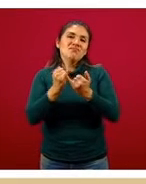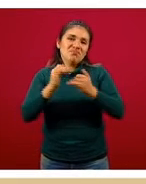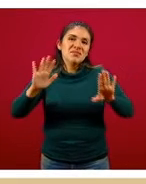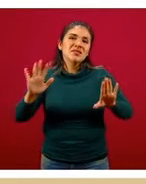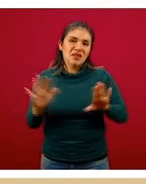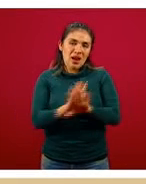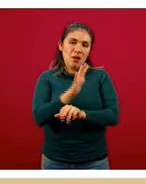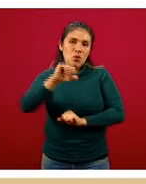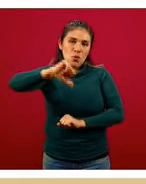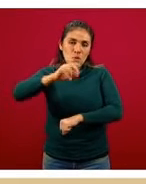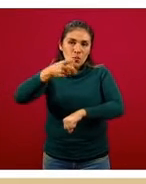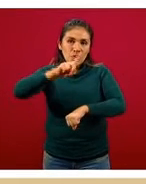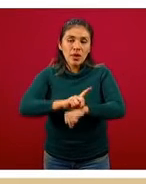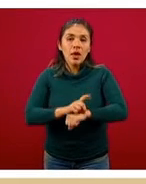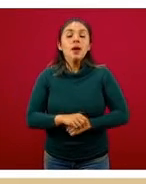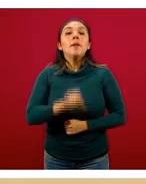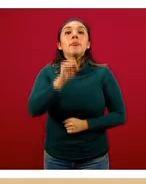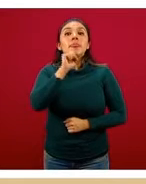development.